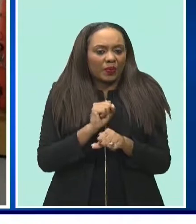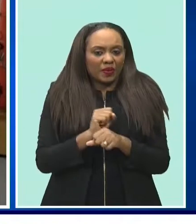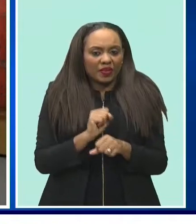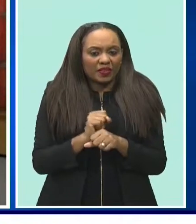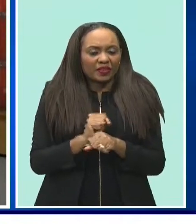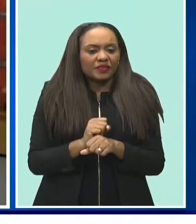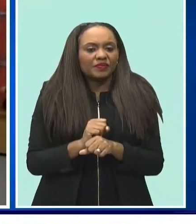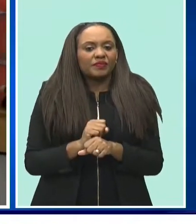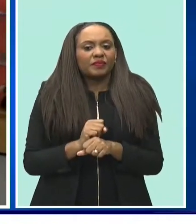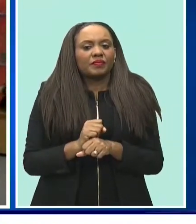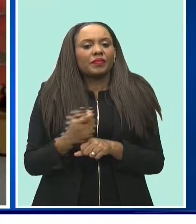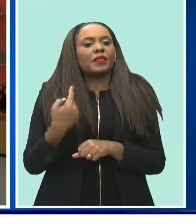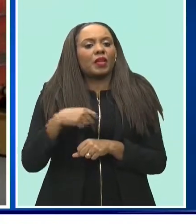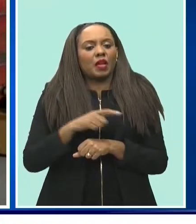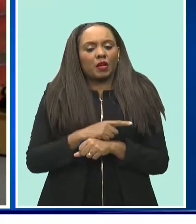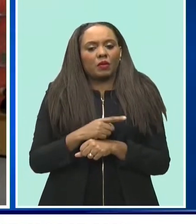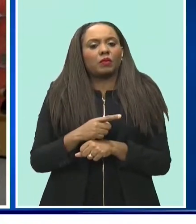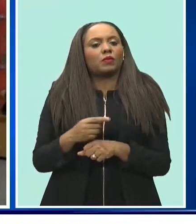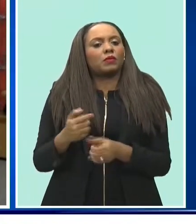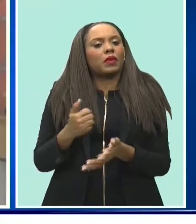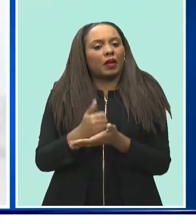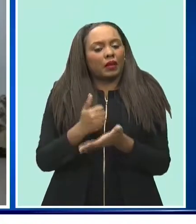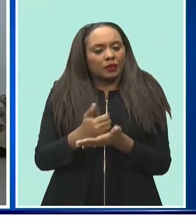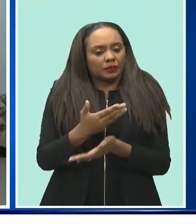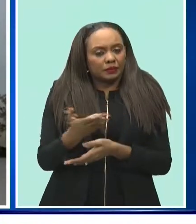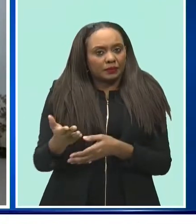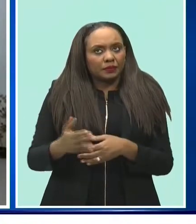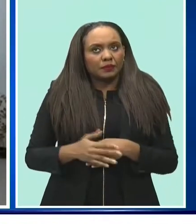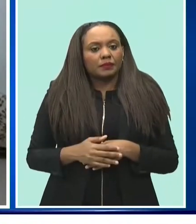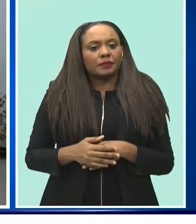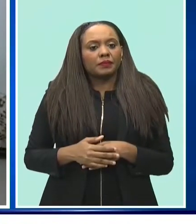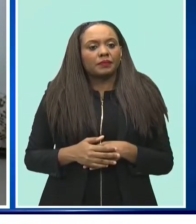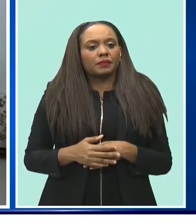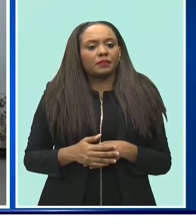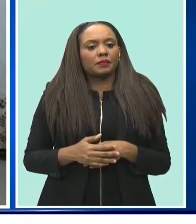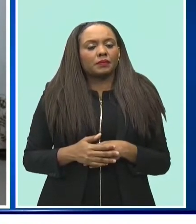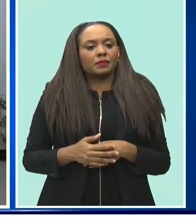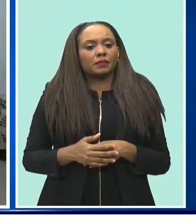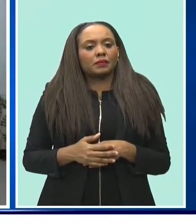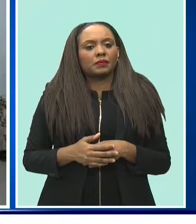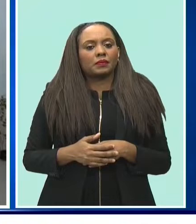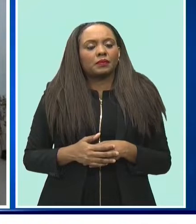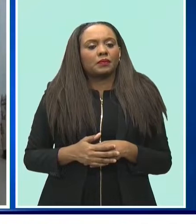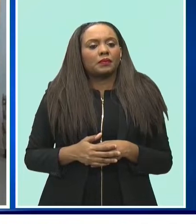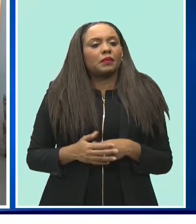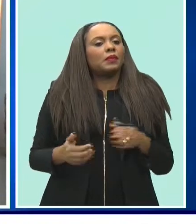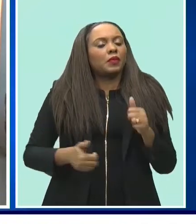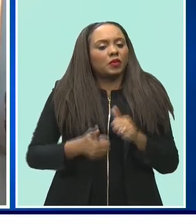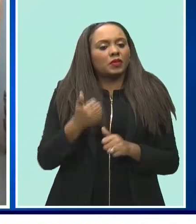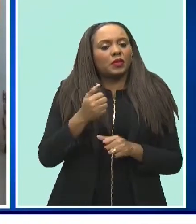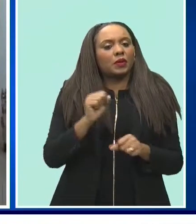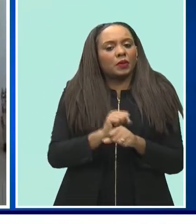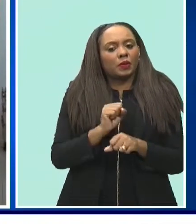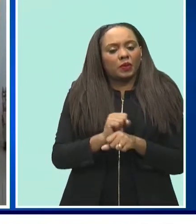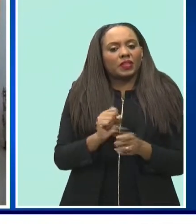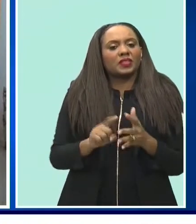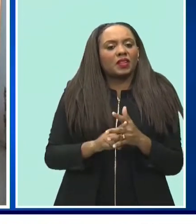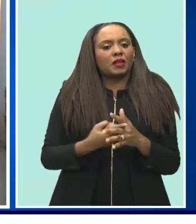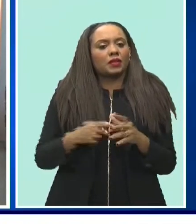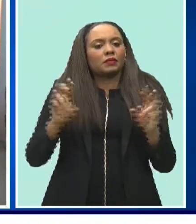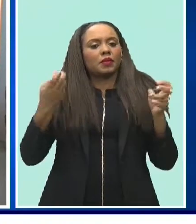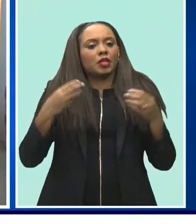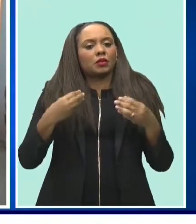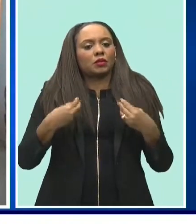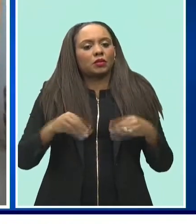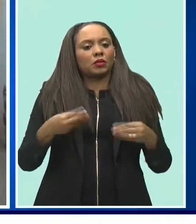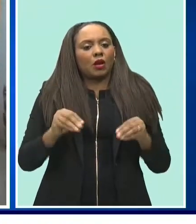we put them in place. We make a place for them. Most of them were in shop assistants, because you start as a shop